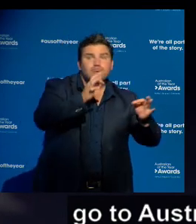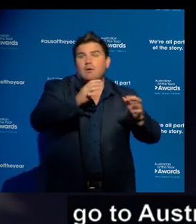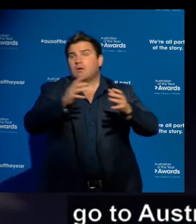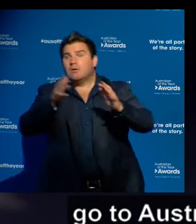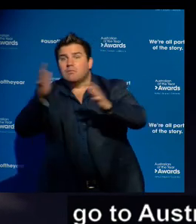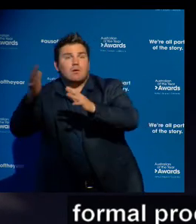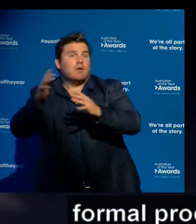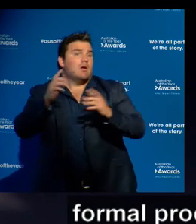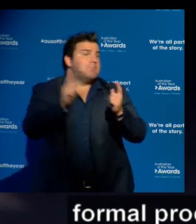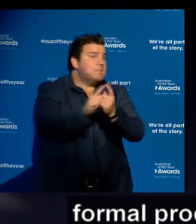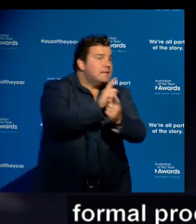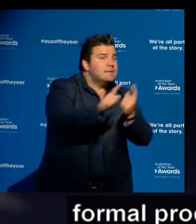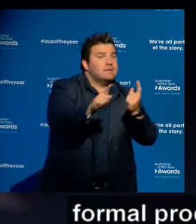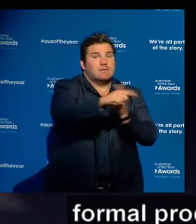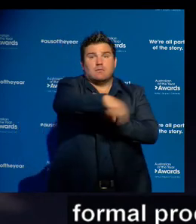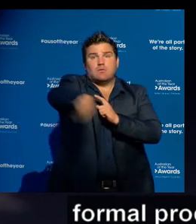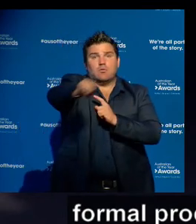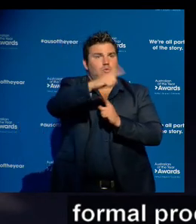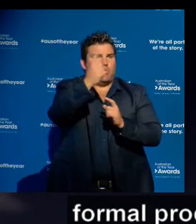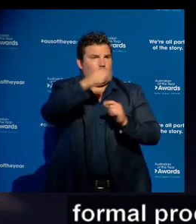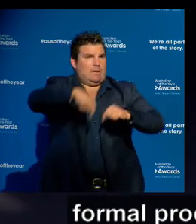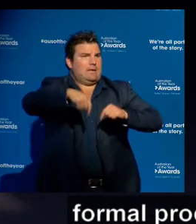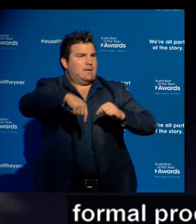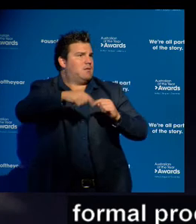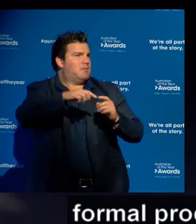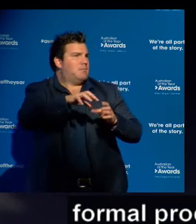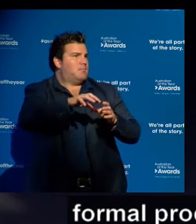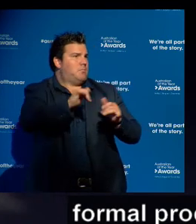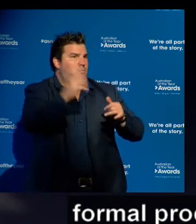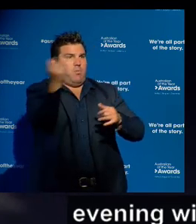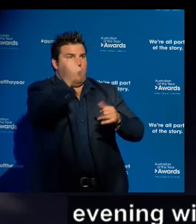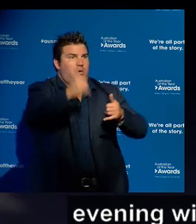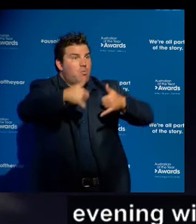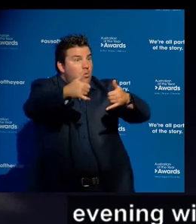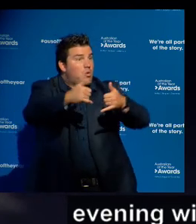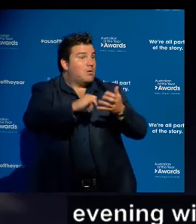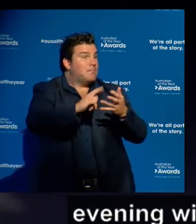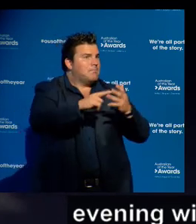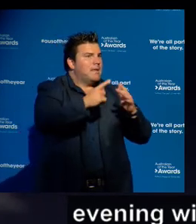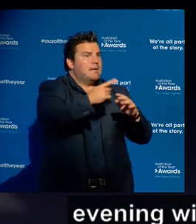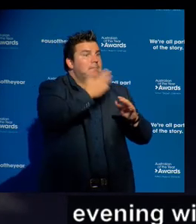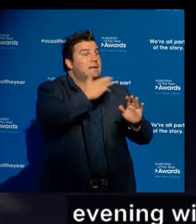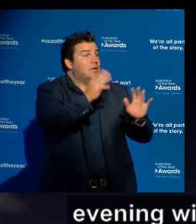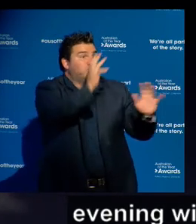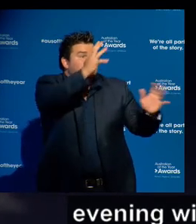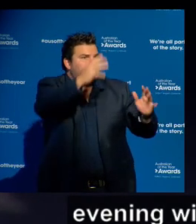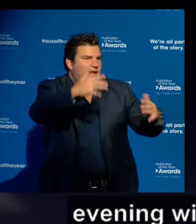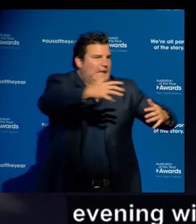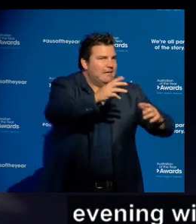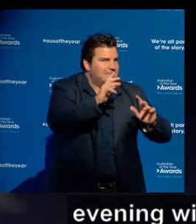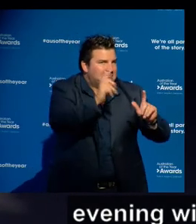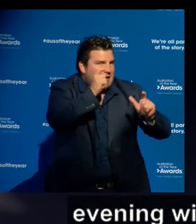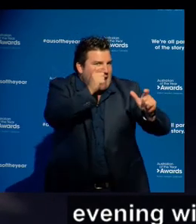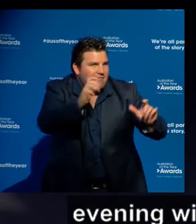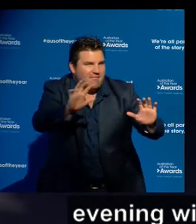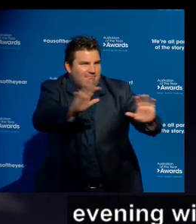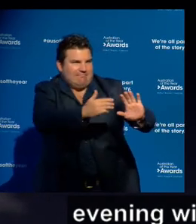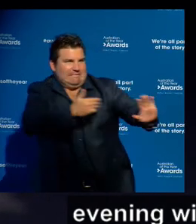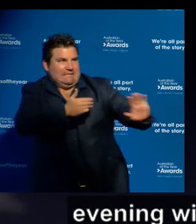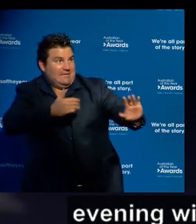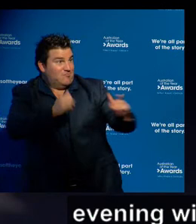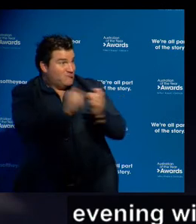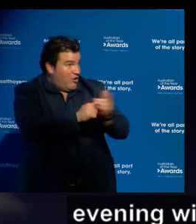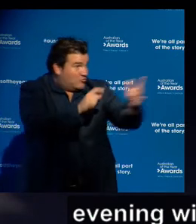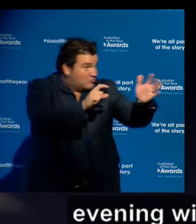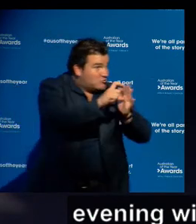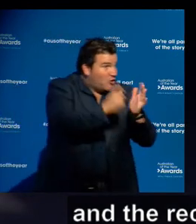the opportunity to meet the nominees and the recipients, and remember to socialise responsibly. You know who's here.